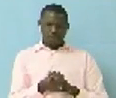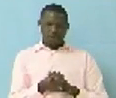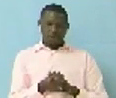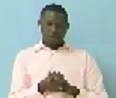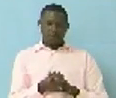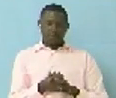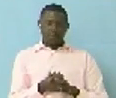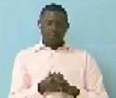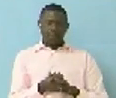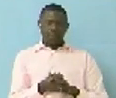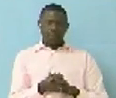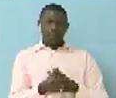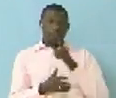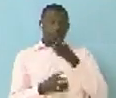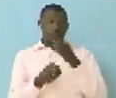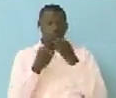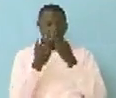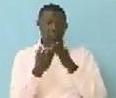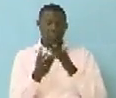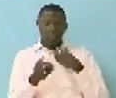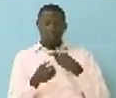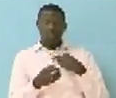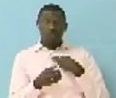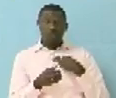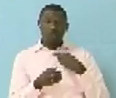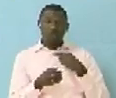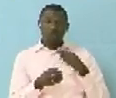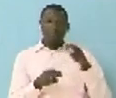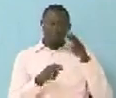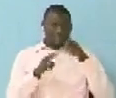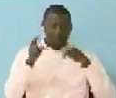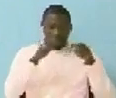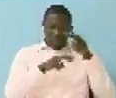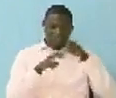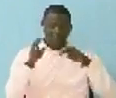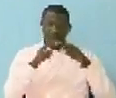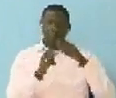Which you said is to unravel the facts.